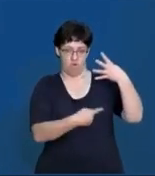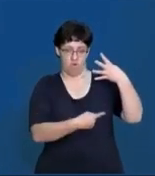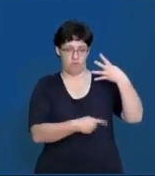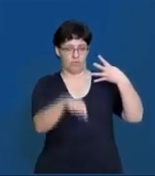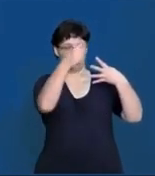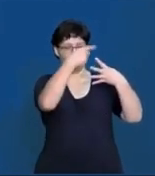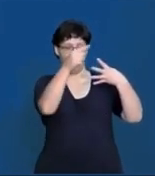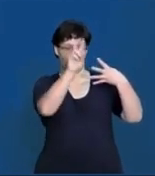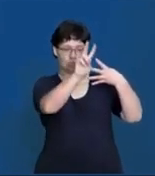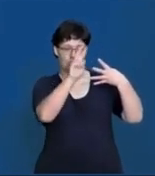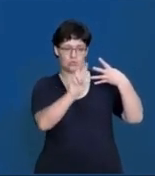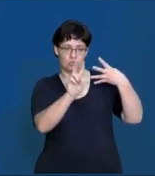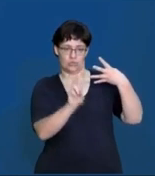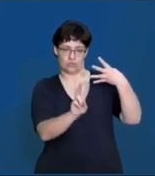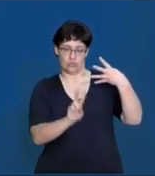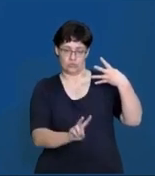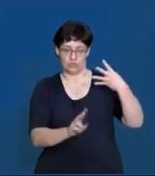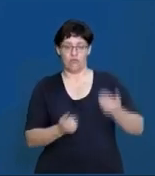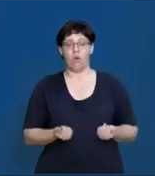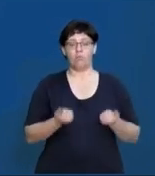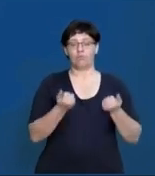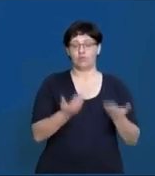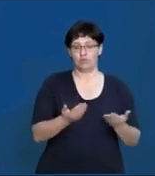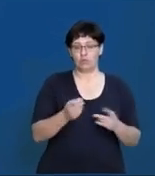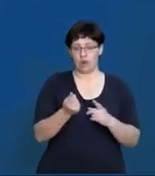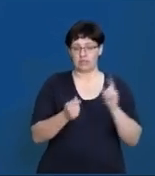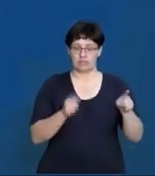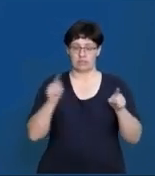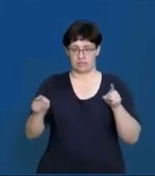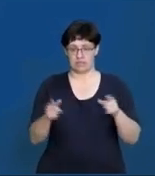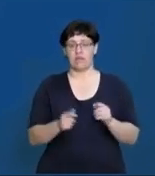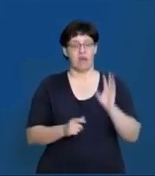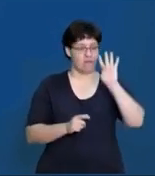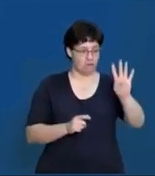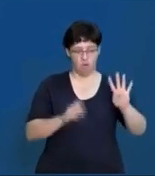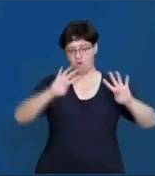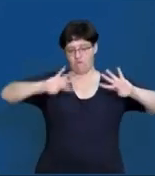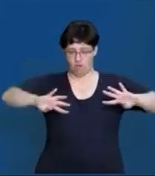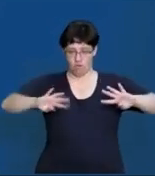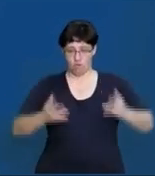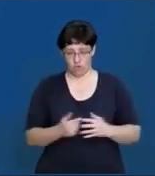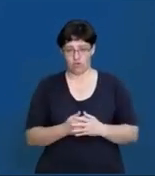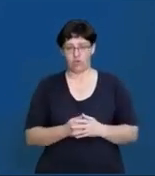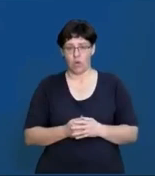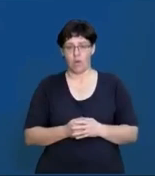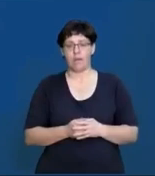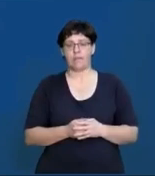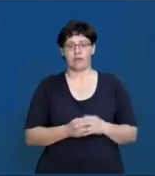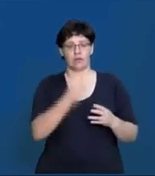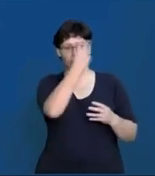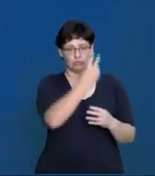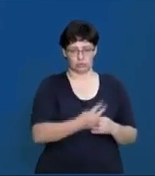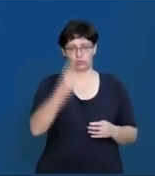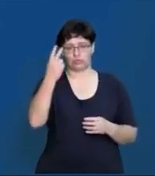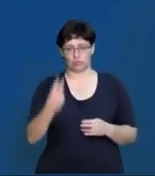you need to at least earn 4 marks per point there. So 4 marks for producer price index, and then 4 marks for